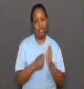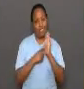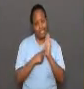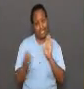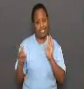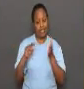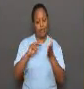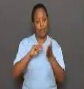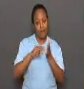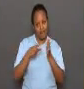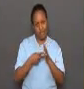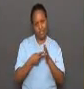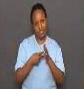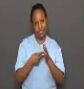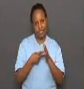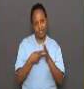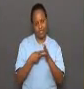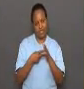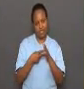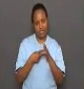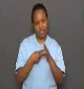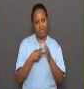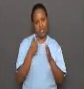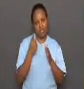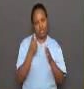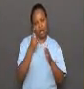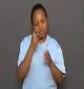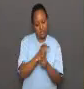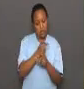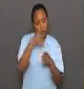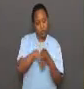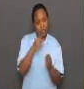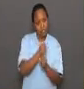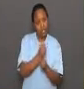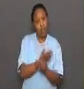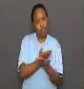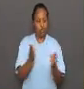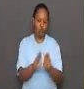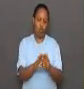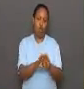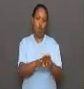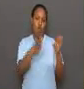Transparency means that the actions of an organization are